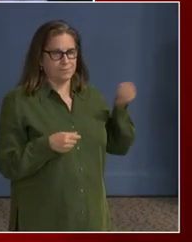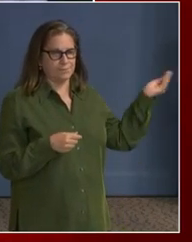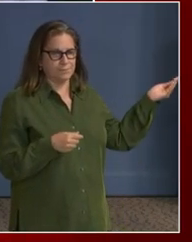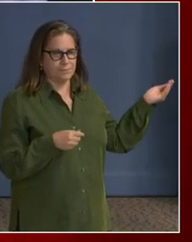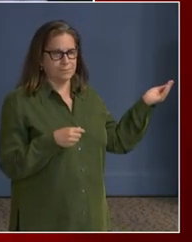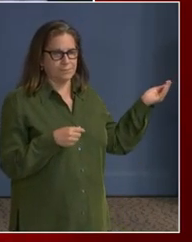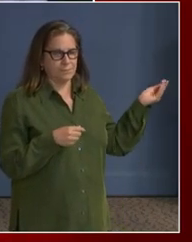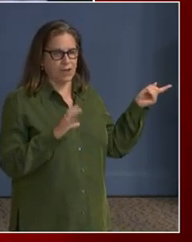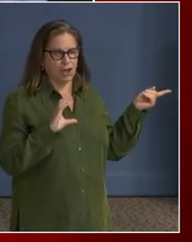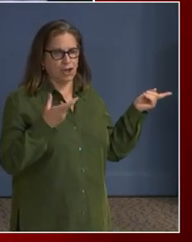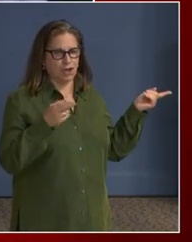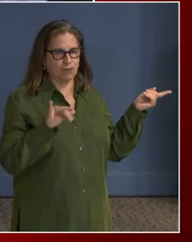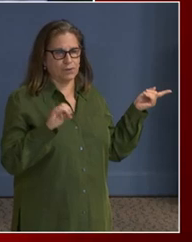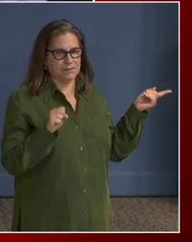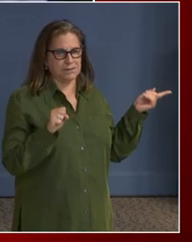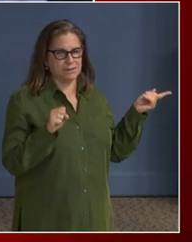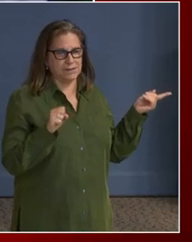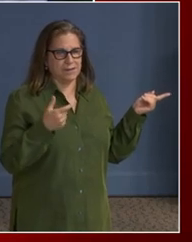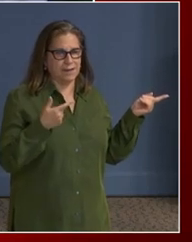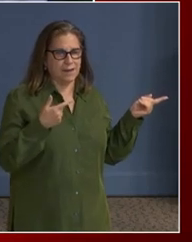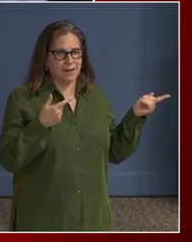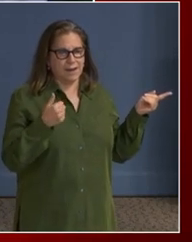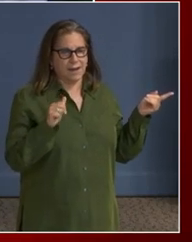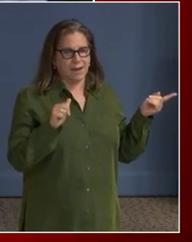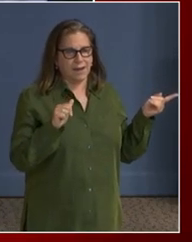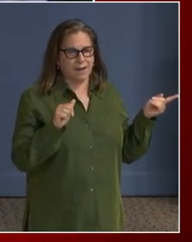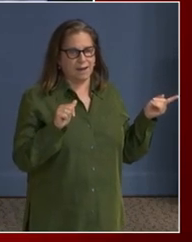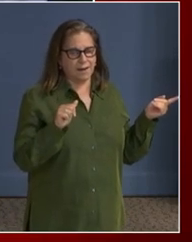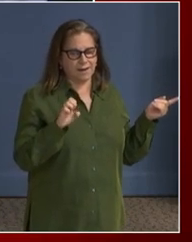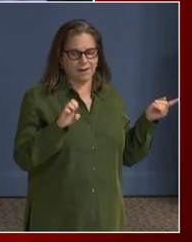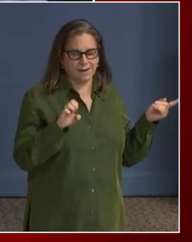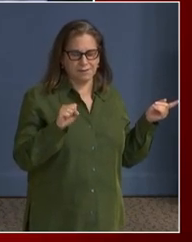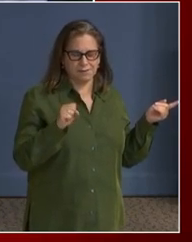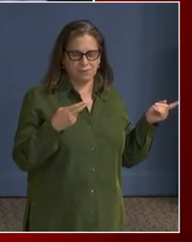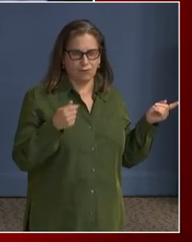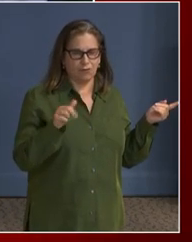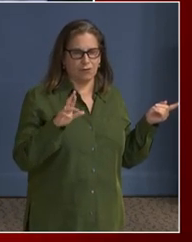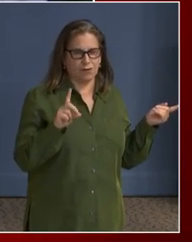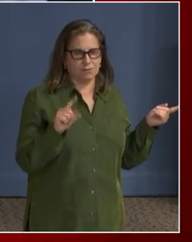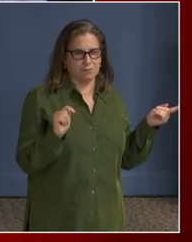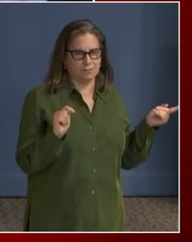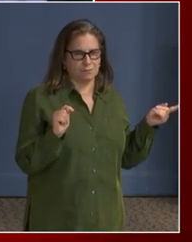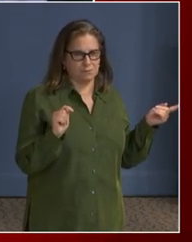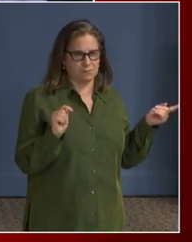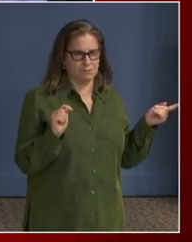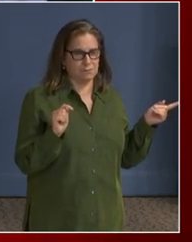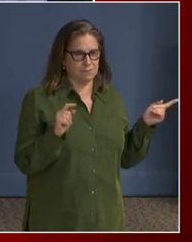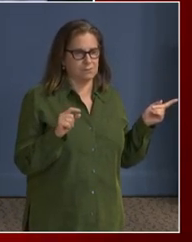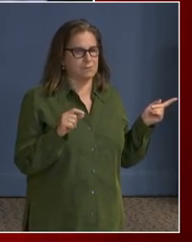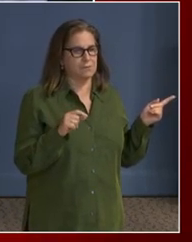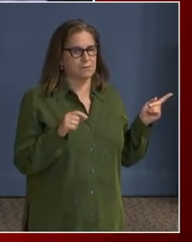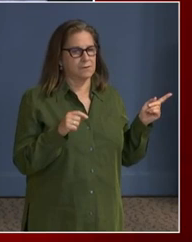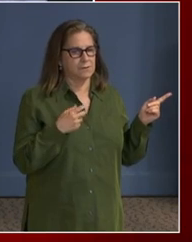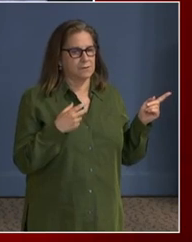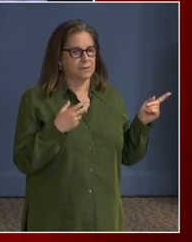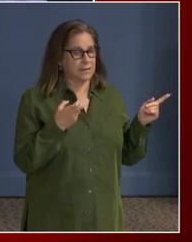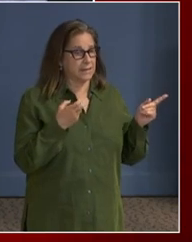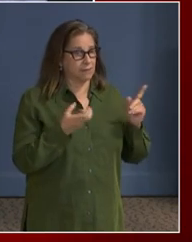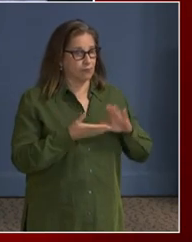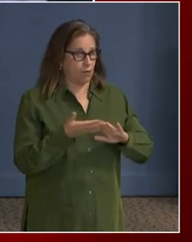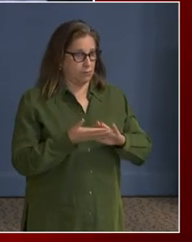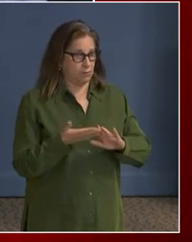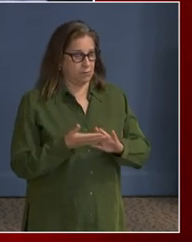up. He's running operations for us at the Emergency Operations Center, and he can tell you